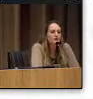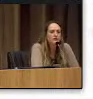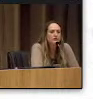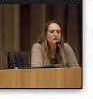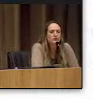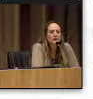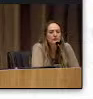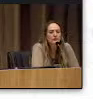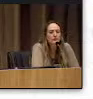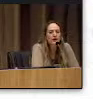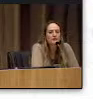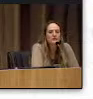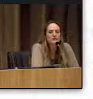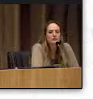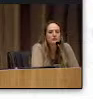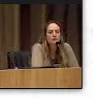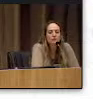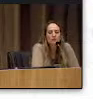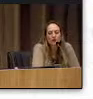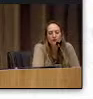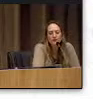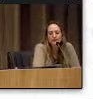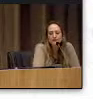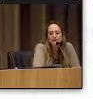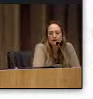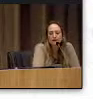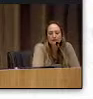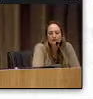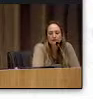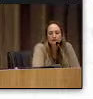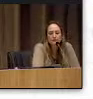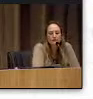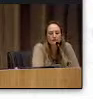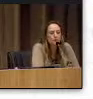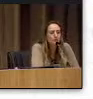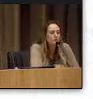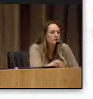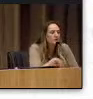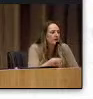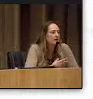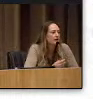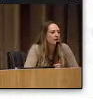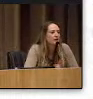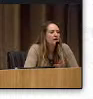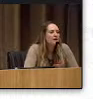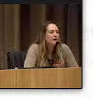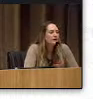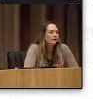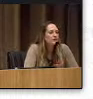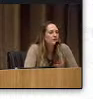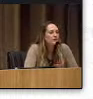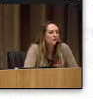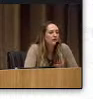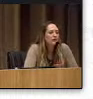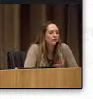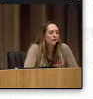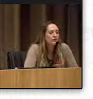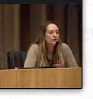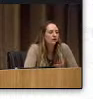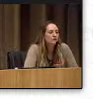is the quantity of beds that were active and that we had every month. And one thing that we can